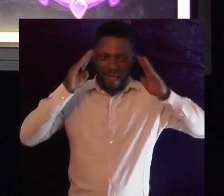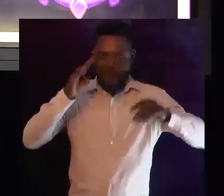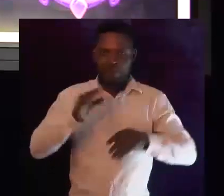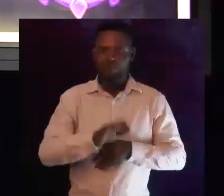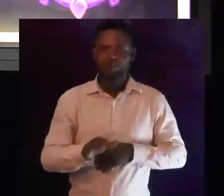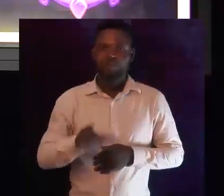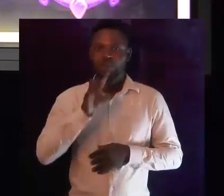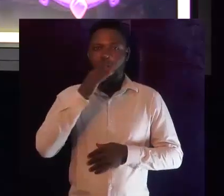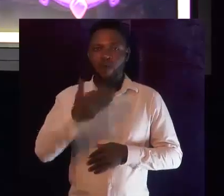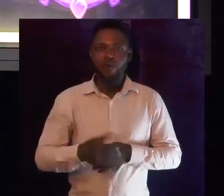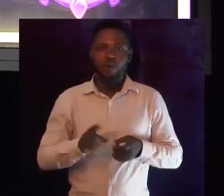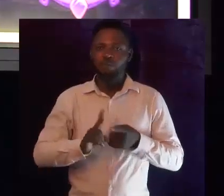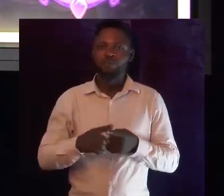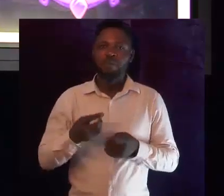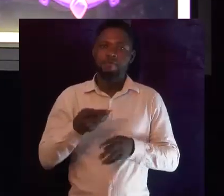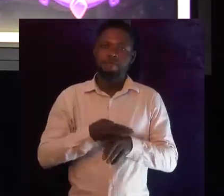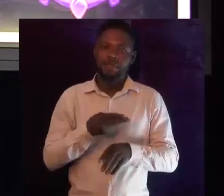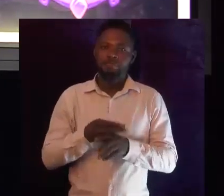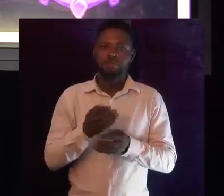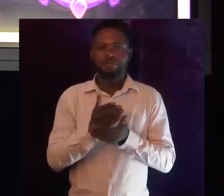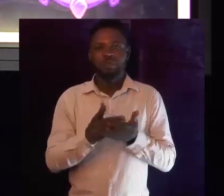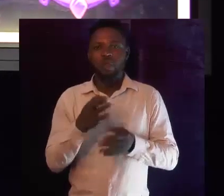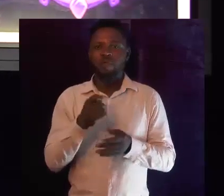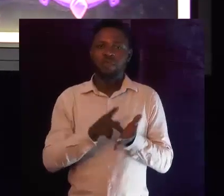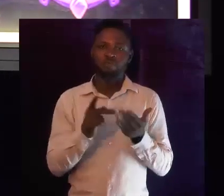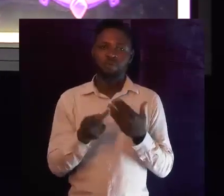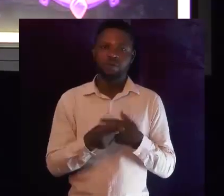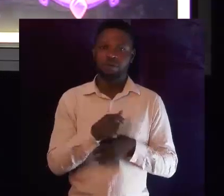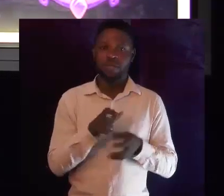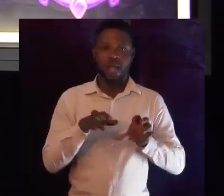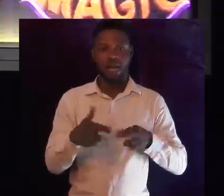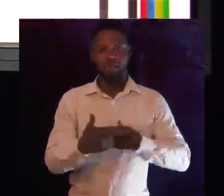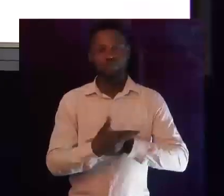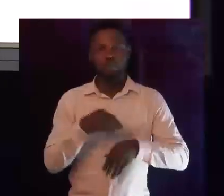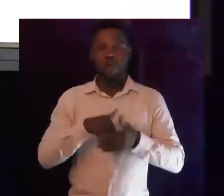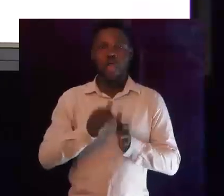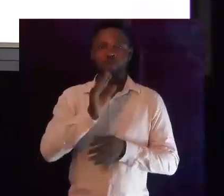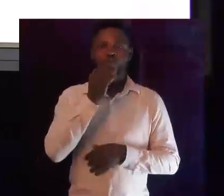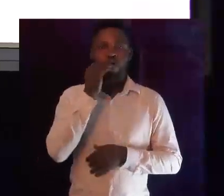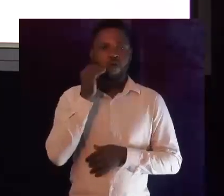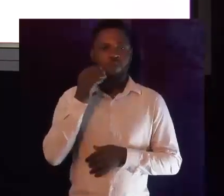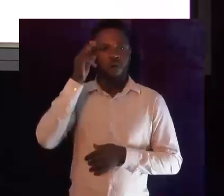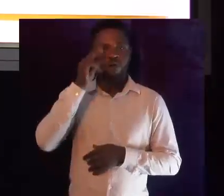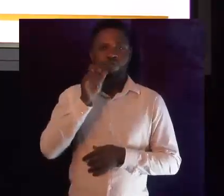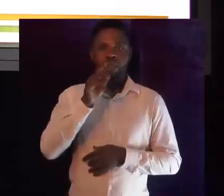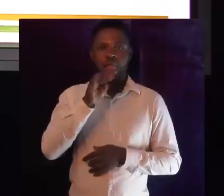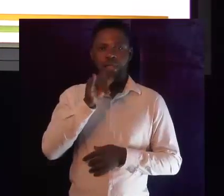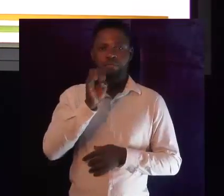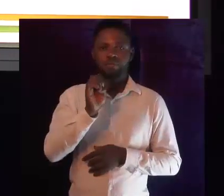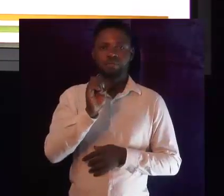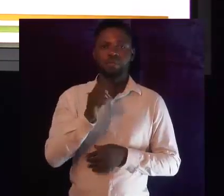Hello children, you're welcome to the mathematics segment of the program, The Classroom in Your Home. Hi, I'm Uncle